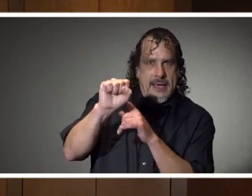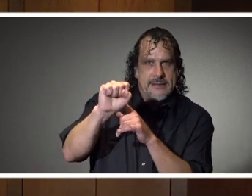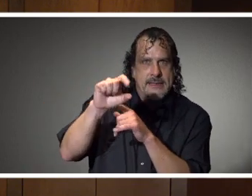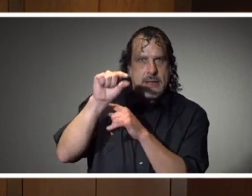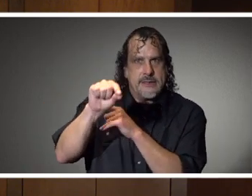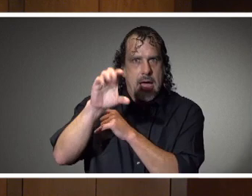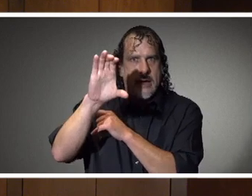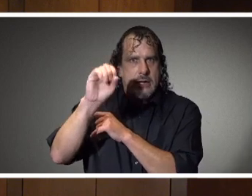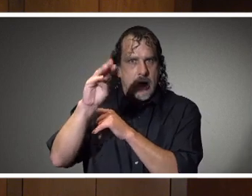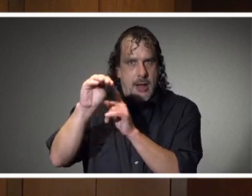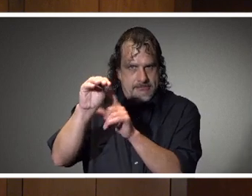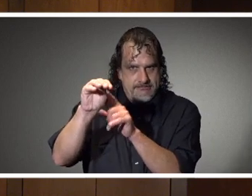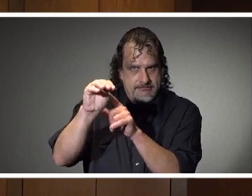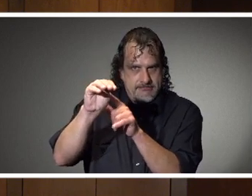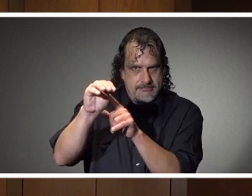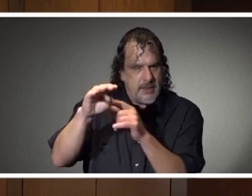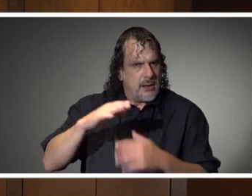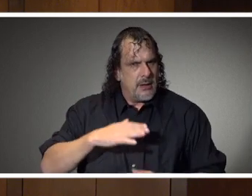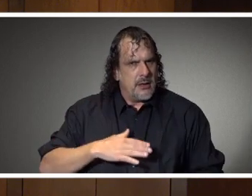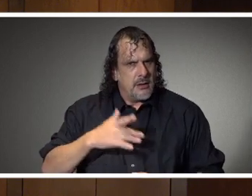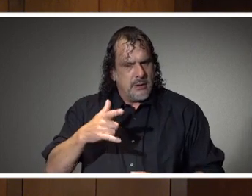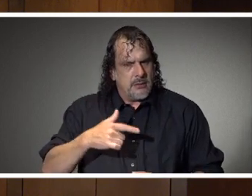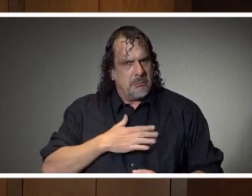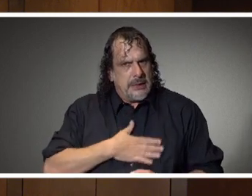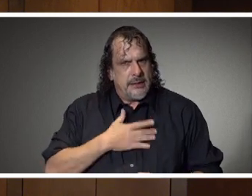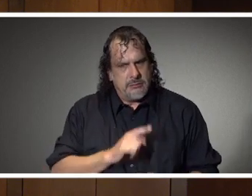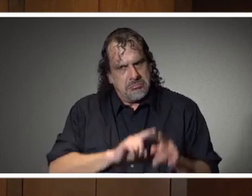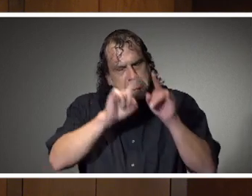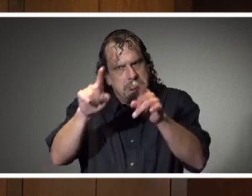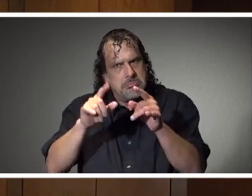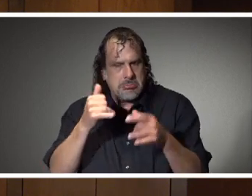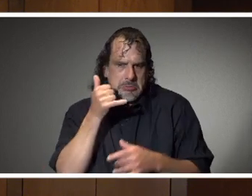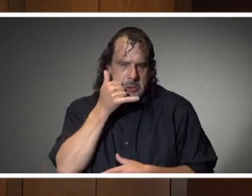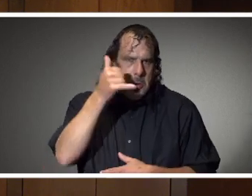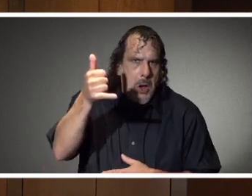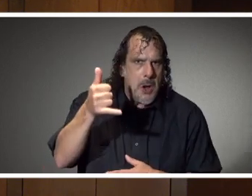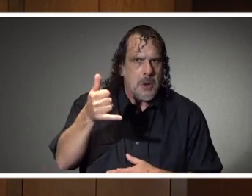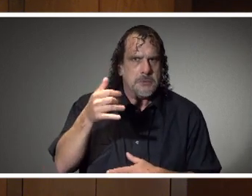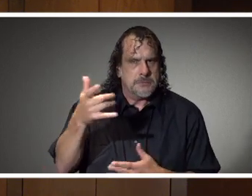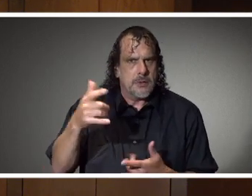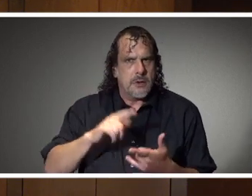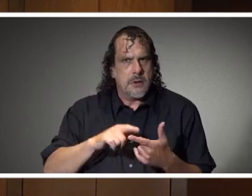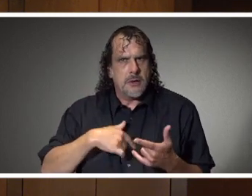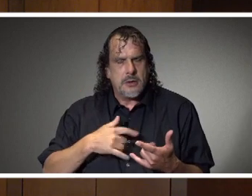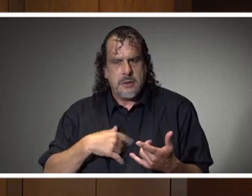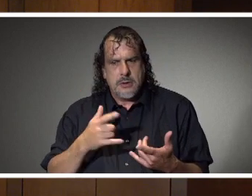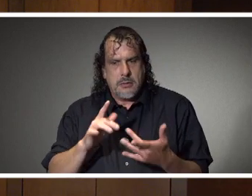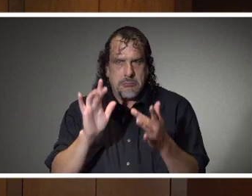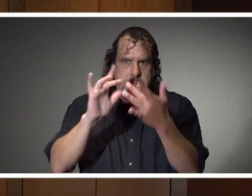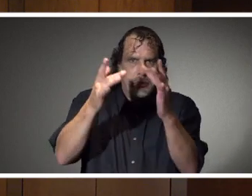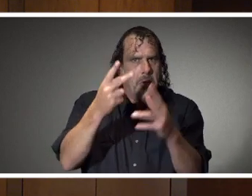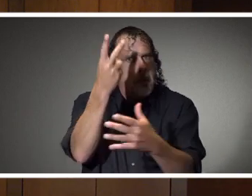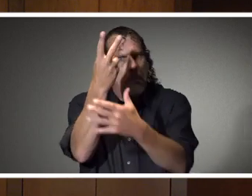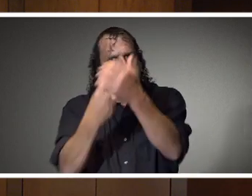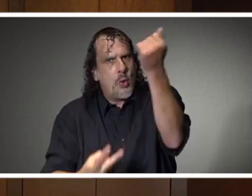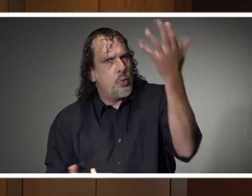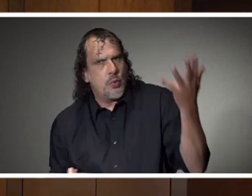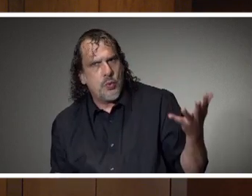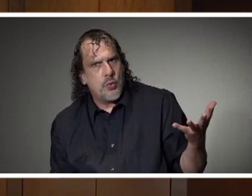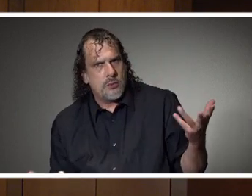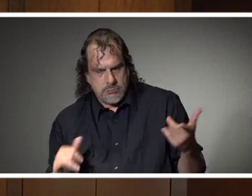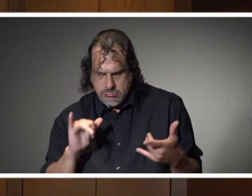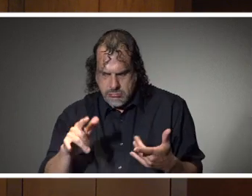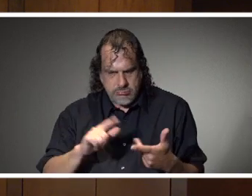mentalhealthms.com. Please feel free to go online and make a phone call should you need to do so to either one of